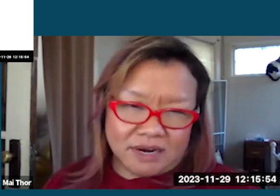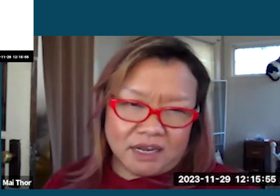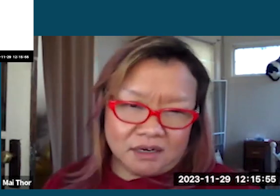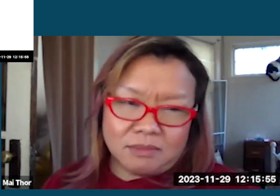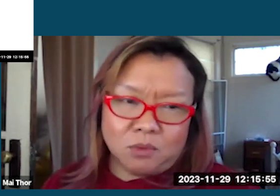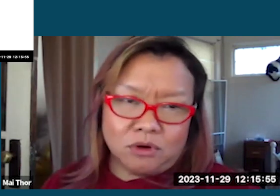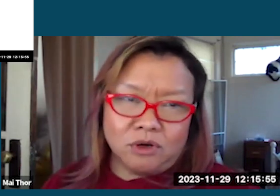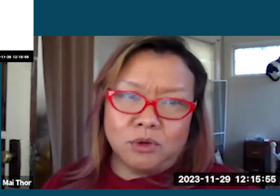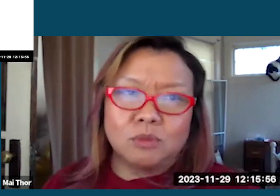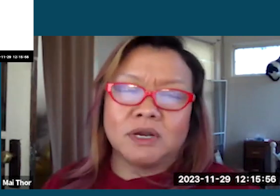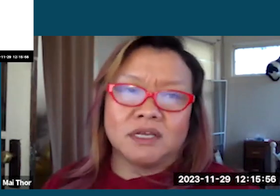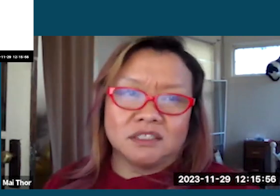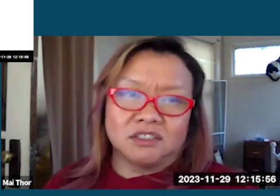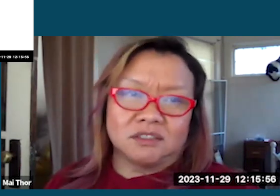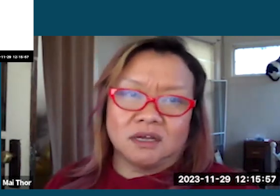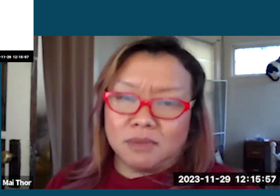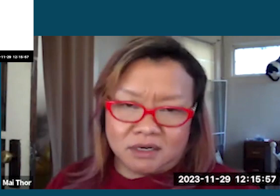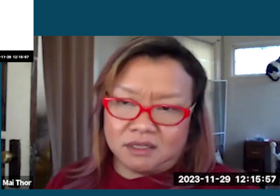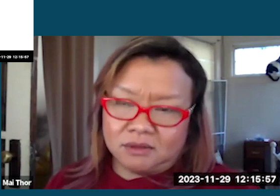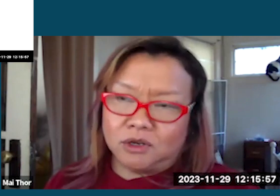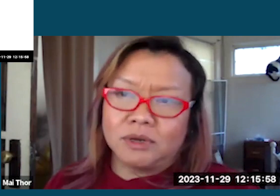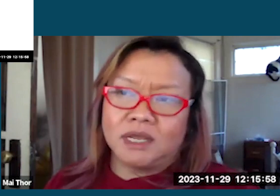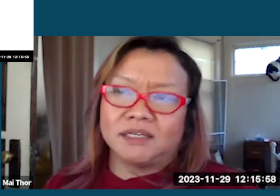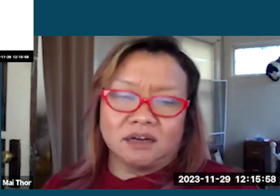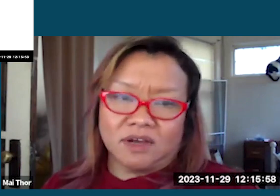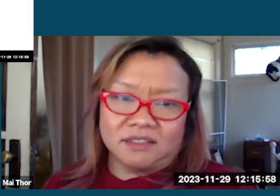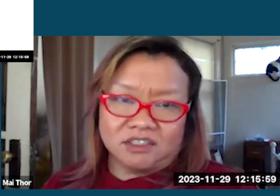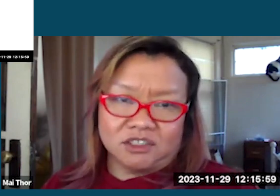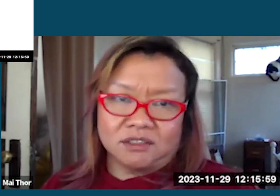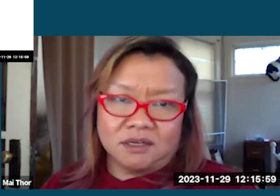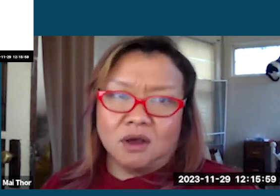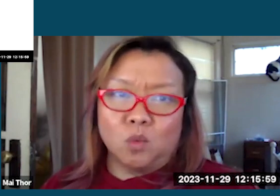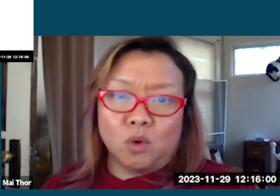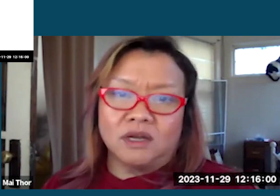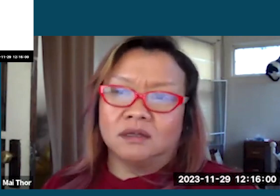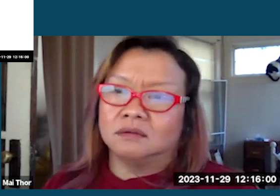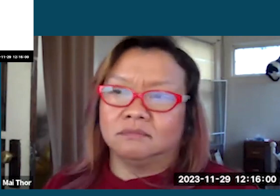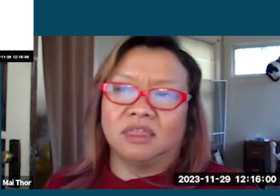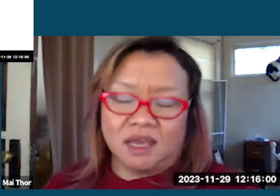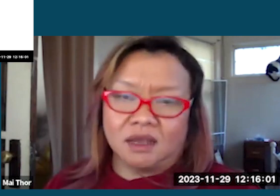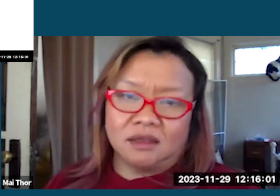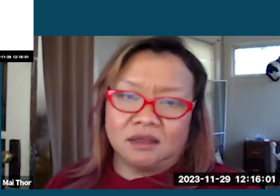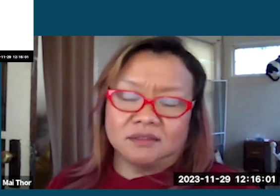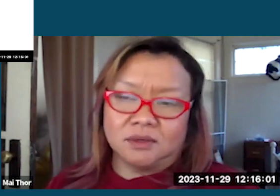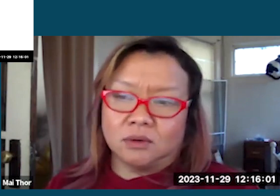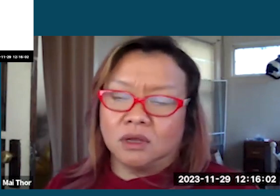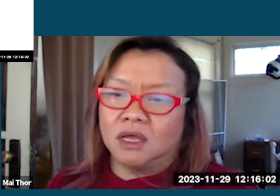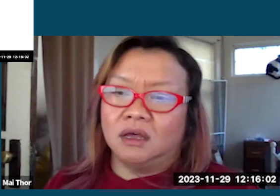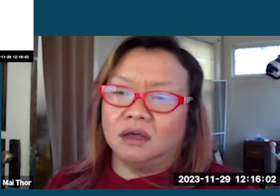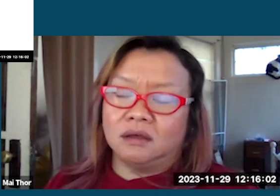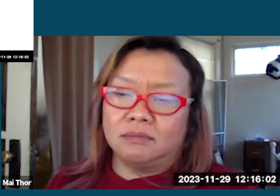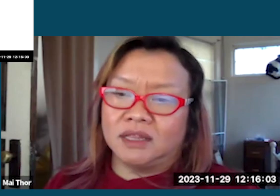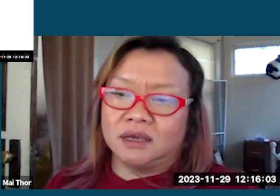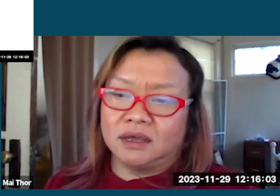all of us, right? I mean, nobody is just a monolith. Nobody identifies as just one thing. And